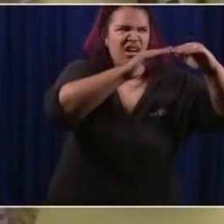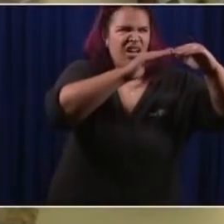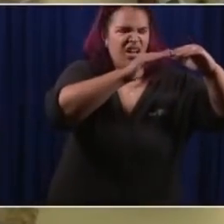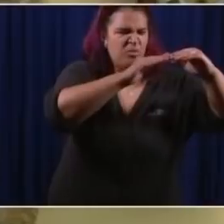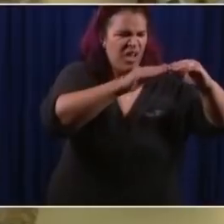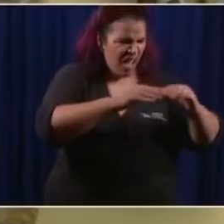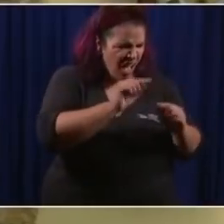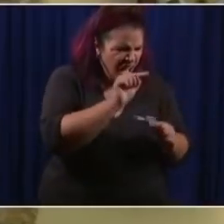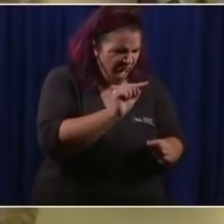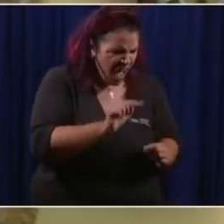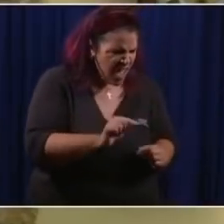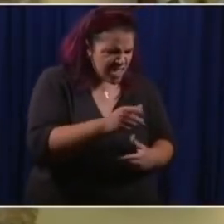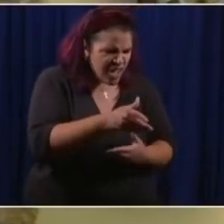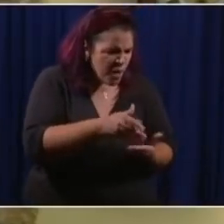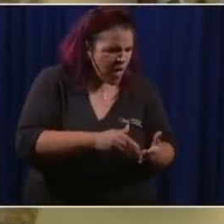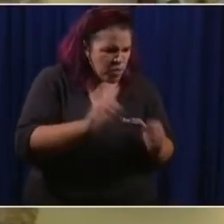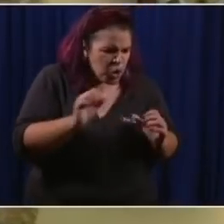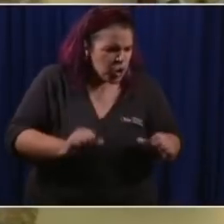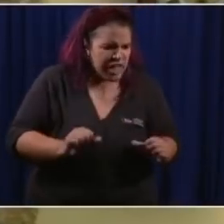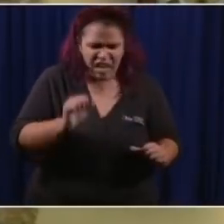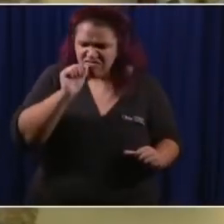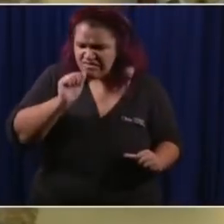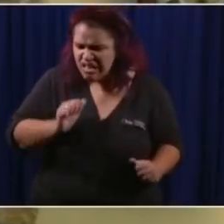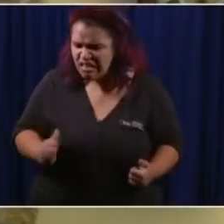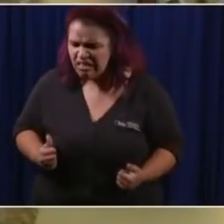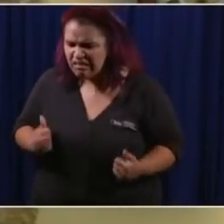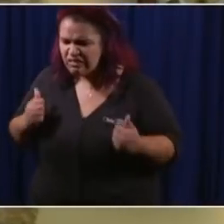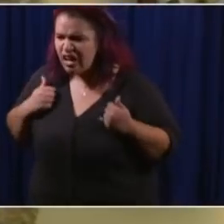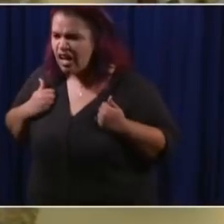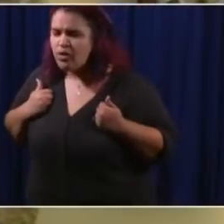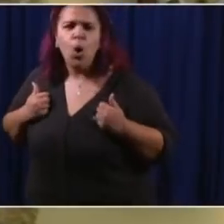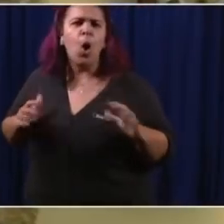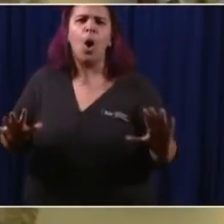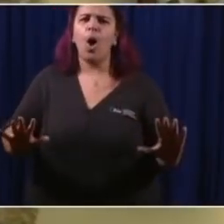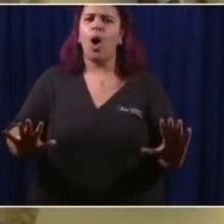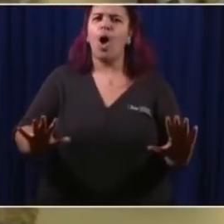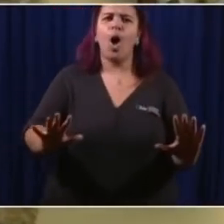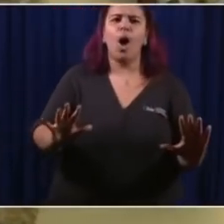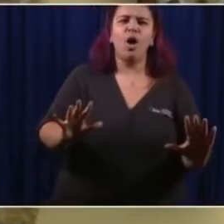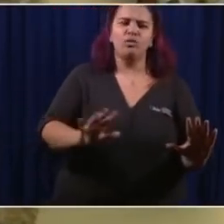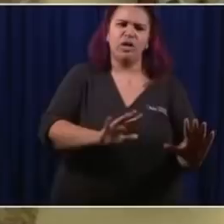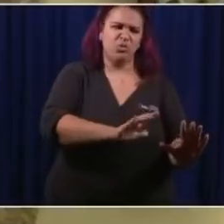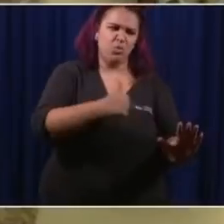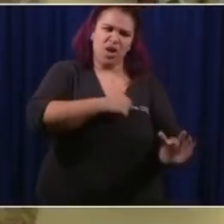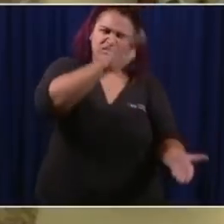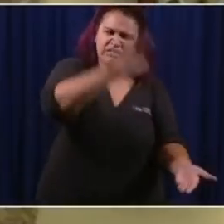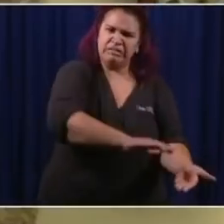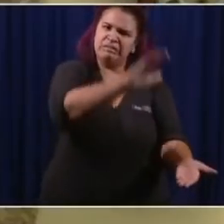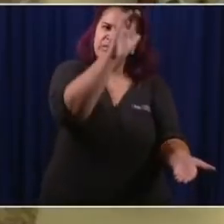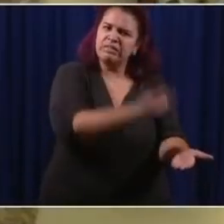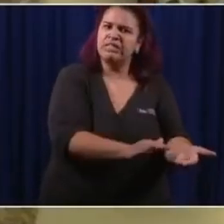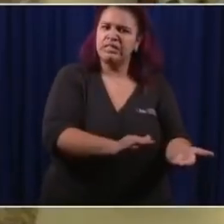life ahead, no matter what age they are, we don't want to lose them. So I think that